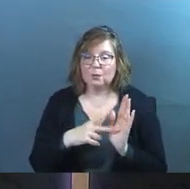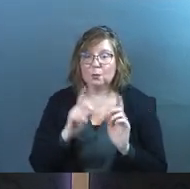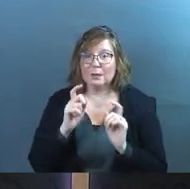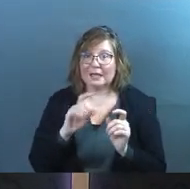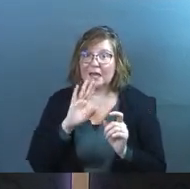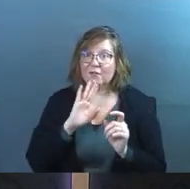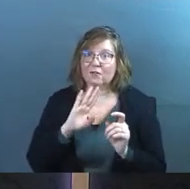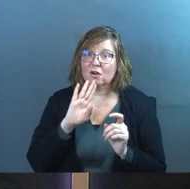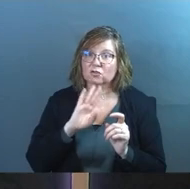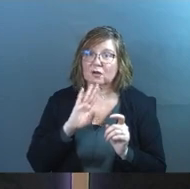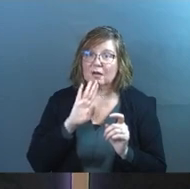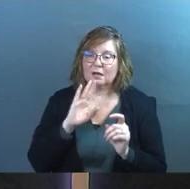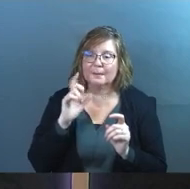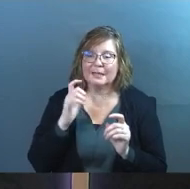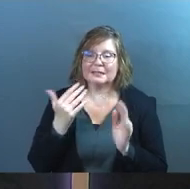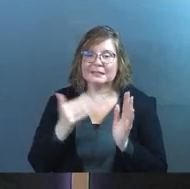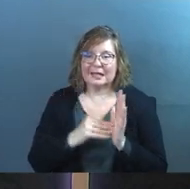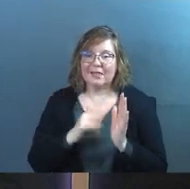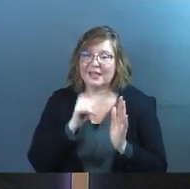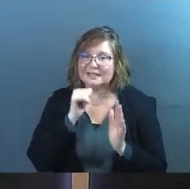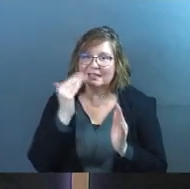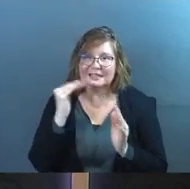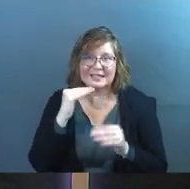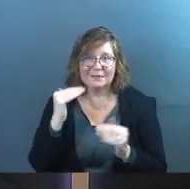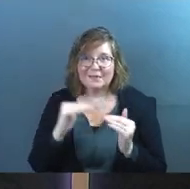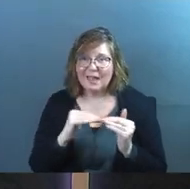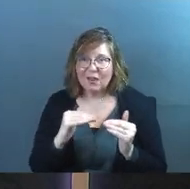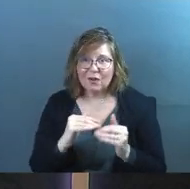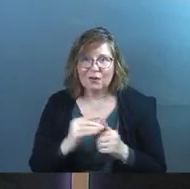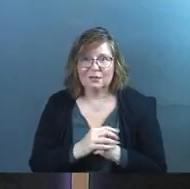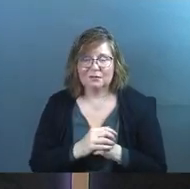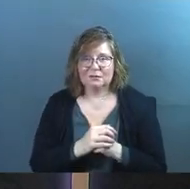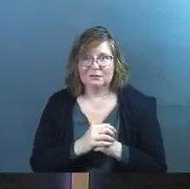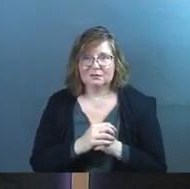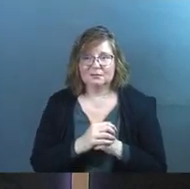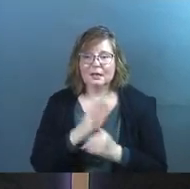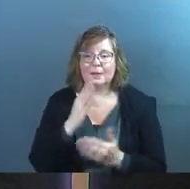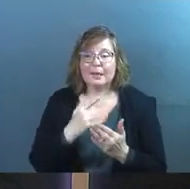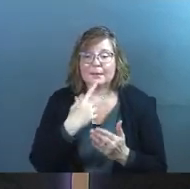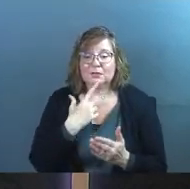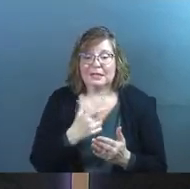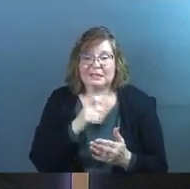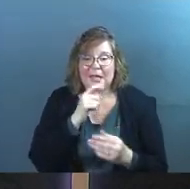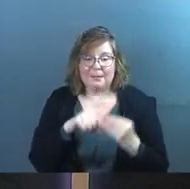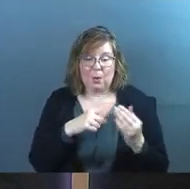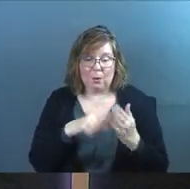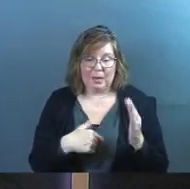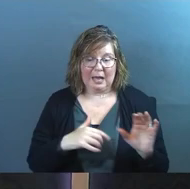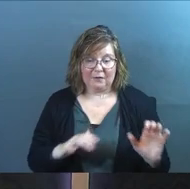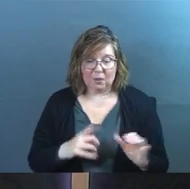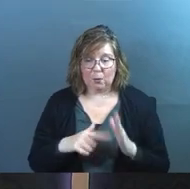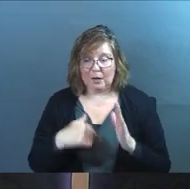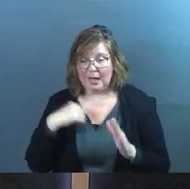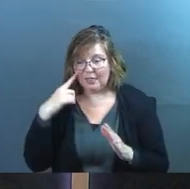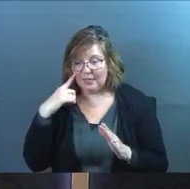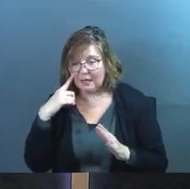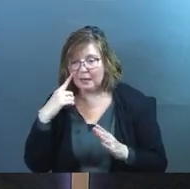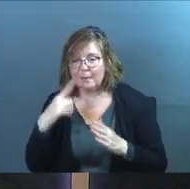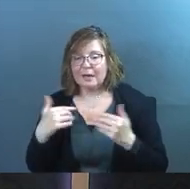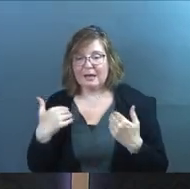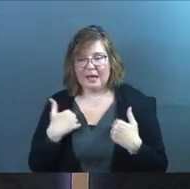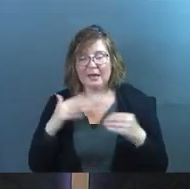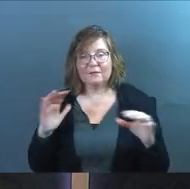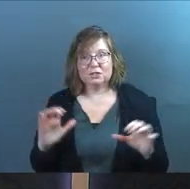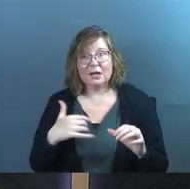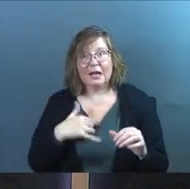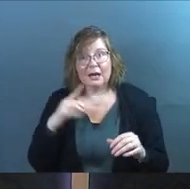we get frustrated. Because again, that doesn't seem fair. Maybe you say that it's not about what I've done or what I think, but I